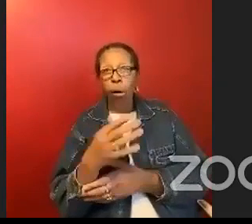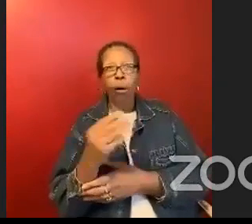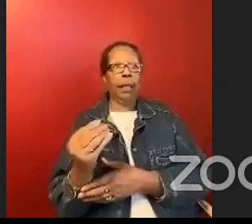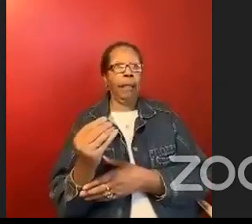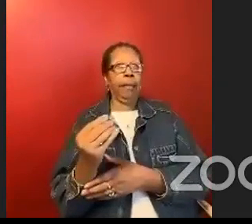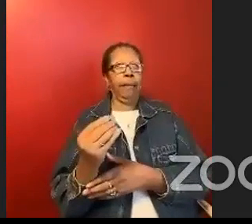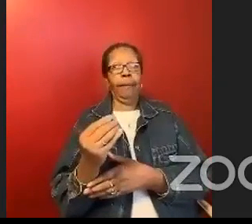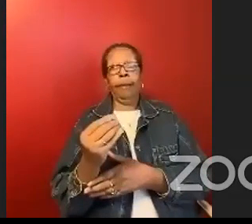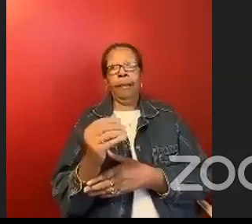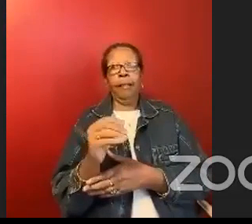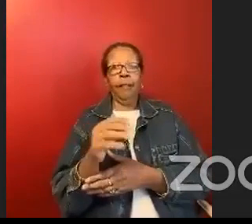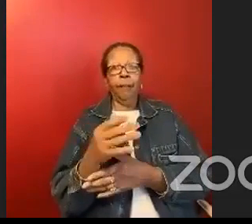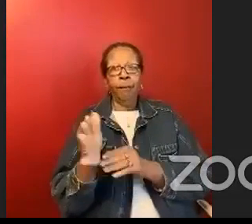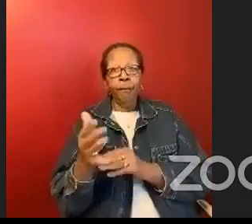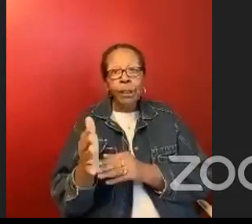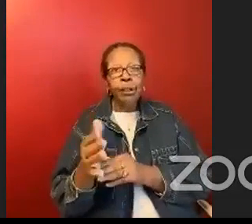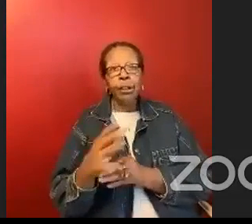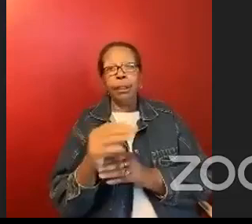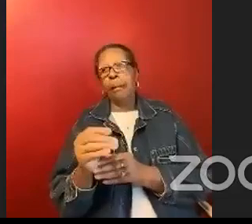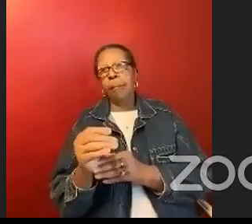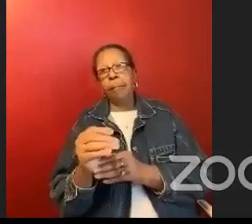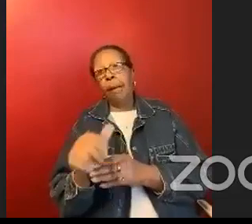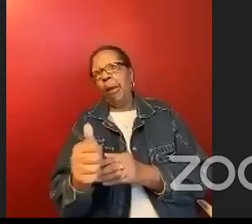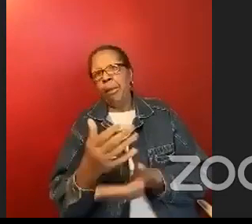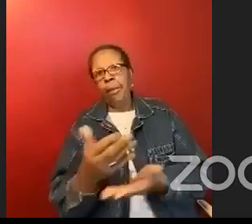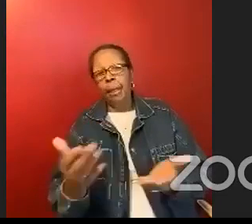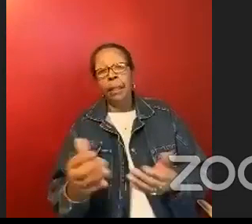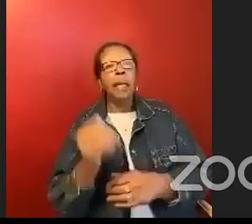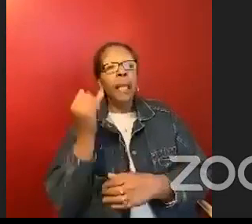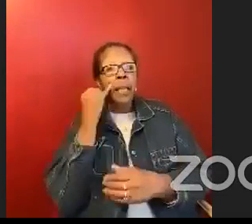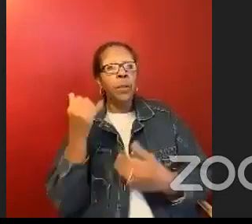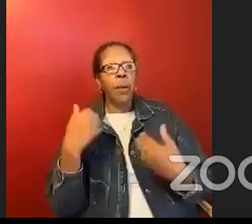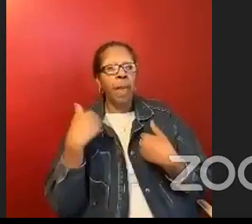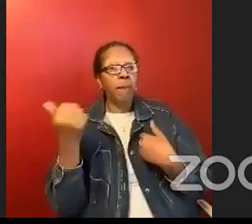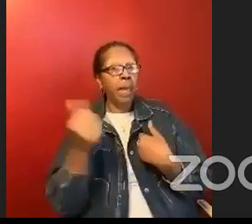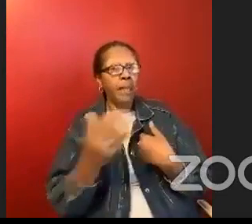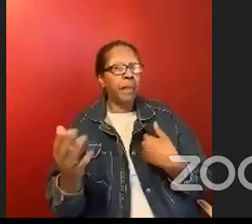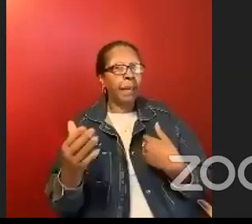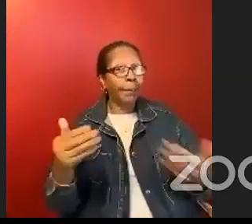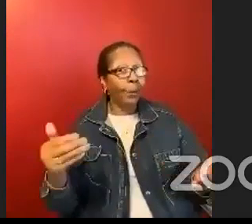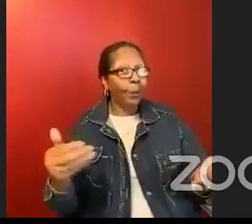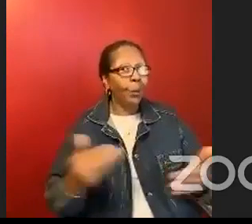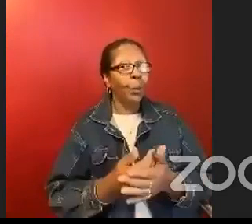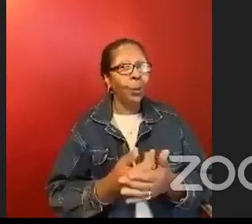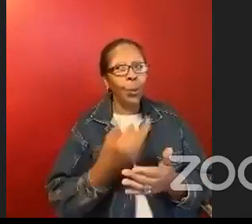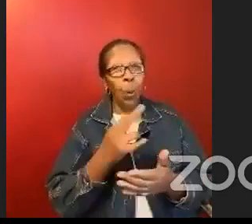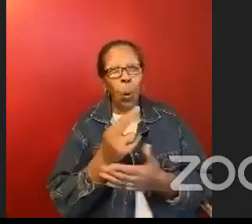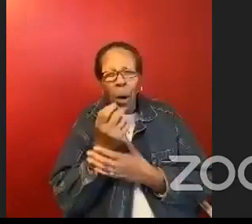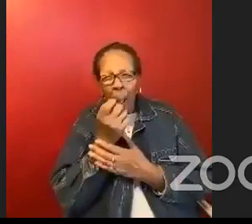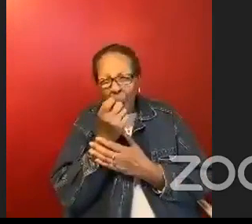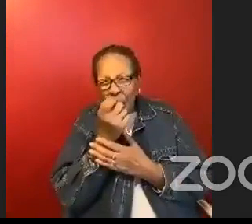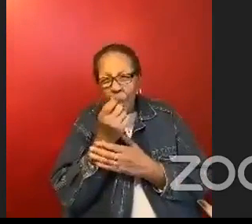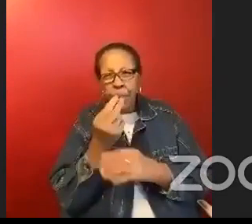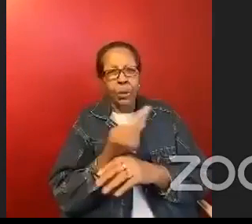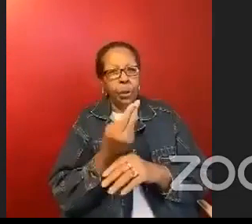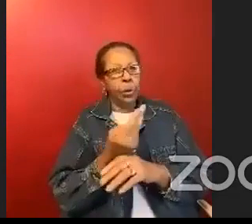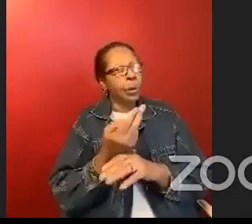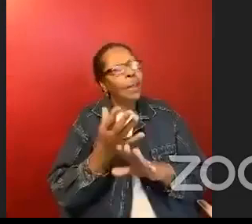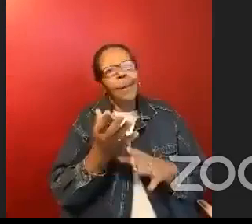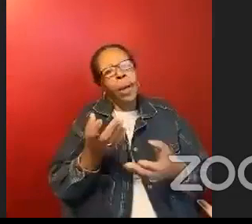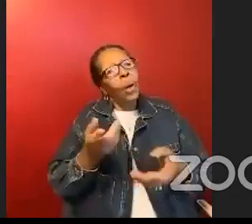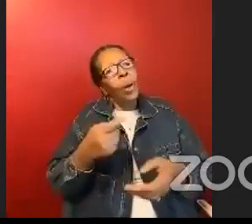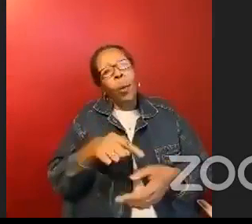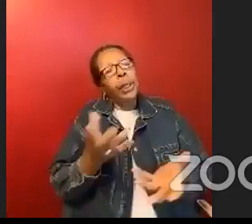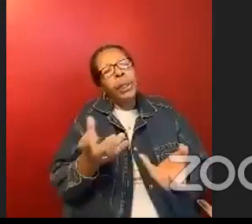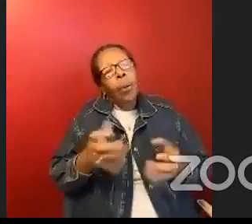and then some other things that we have too. If you have anything that's new or just slightly used, we don't want a whole bunch of stuff. We don't want a whole